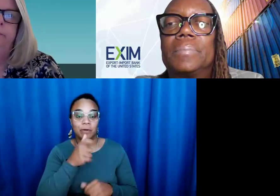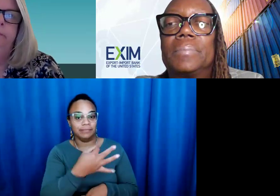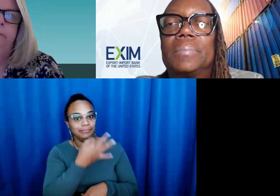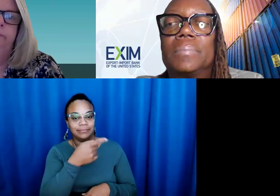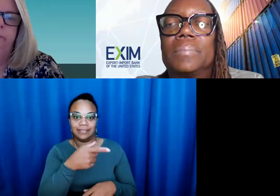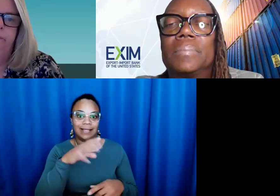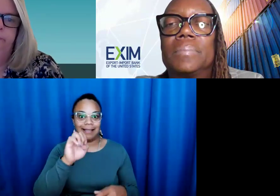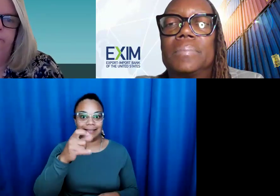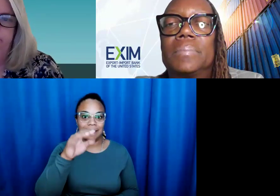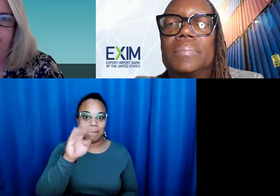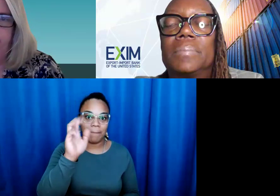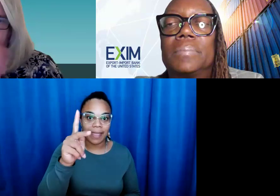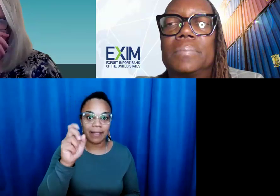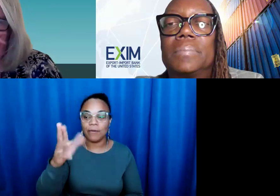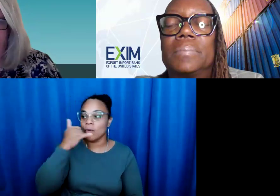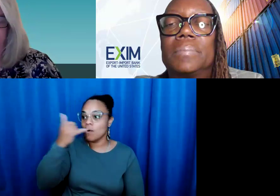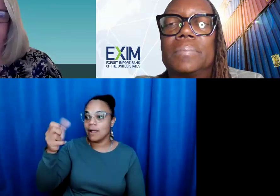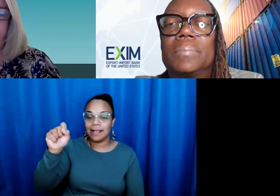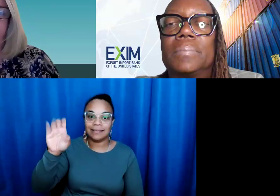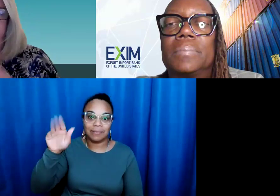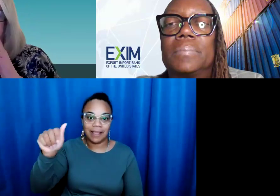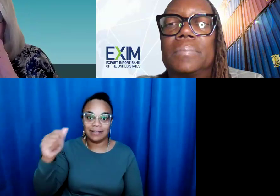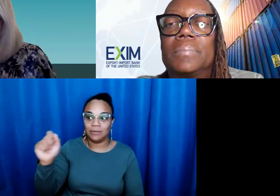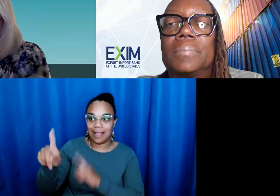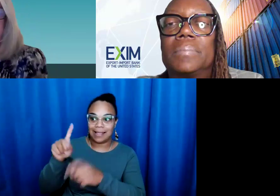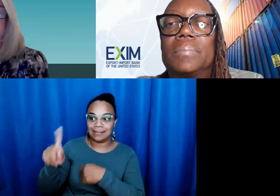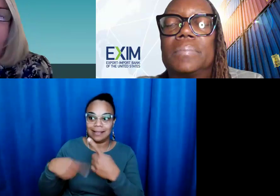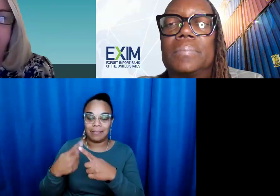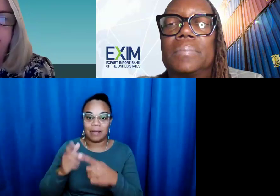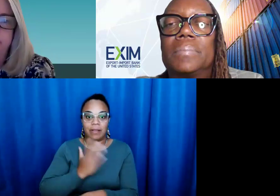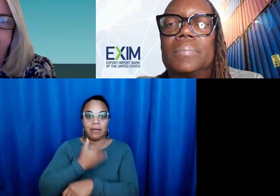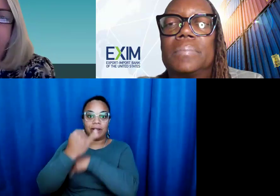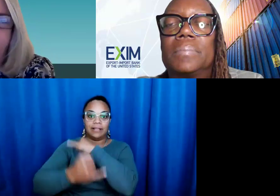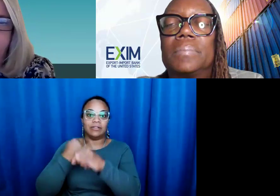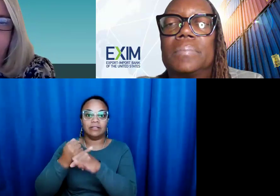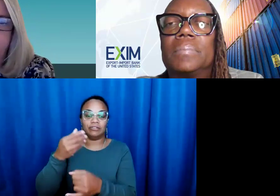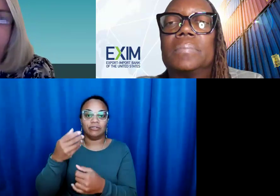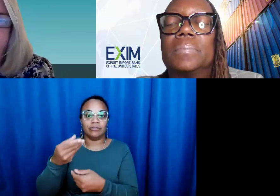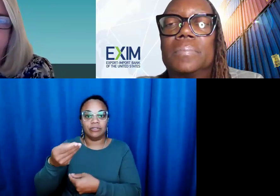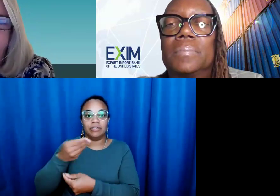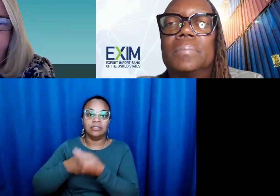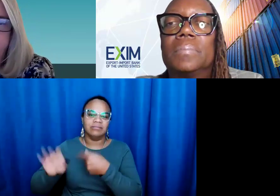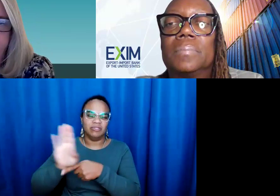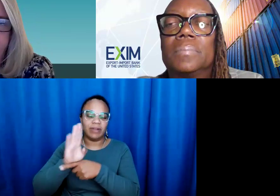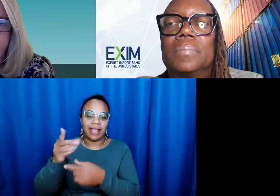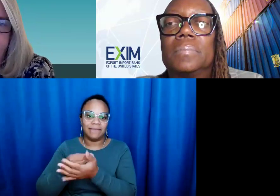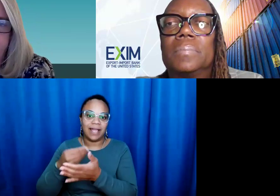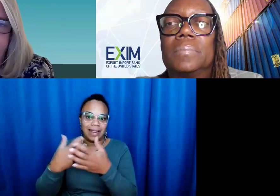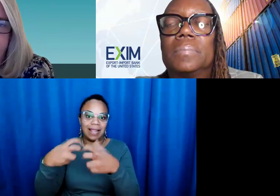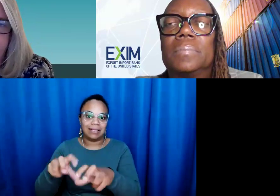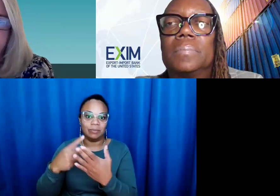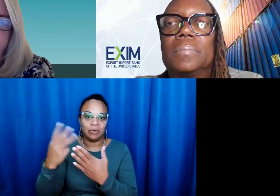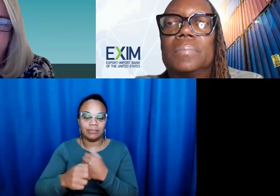maybe calling somebody from the SBA to find out about our international trade finance programs, talking to the Bureau of Industry